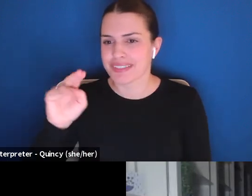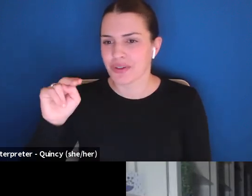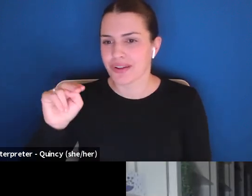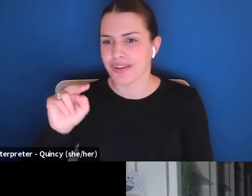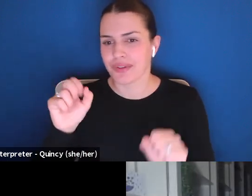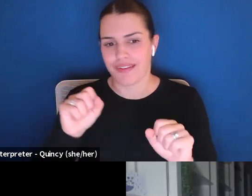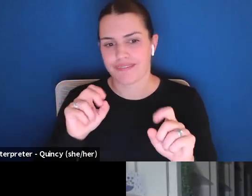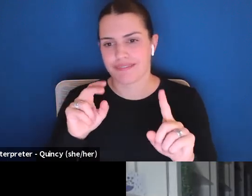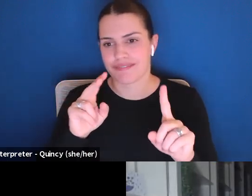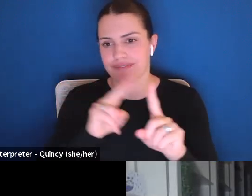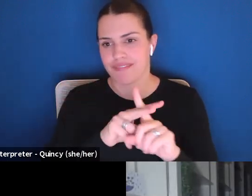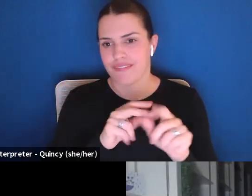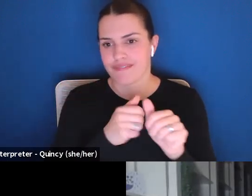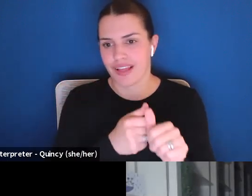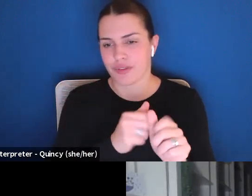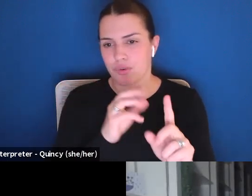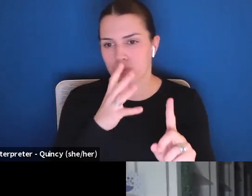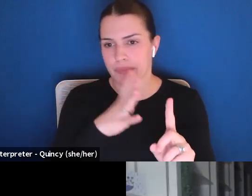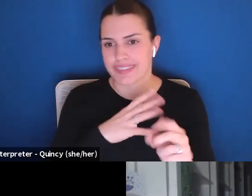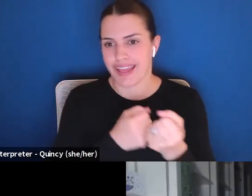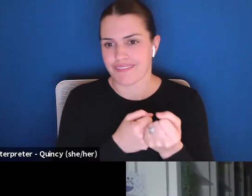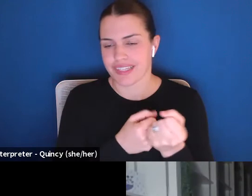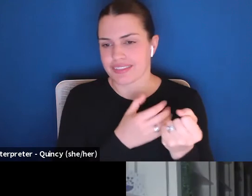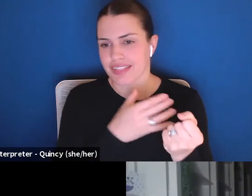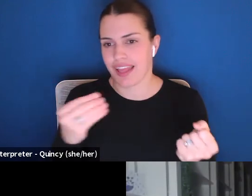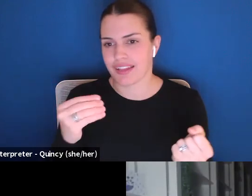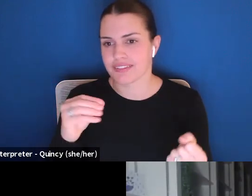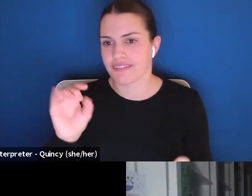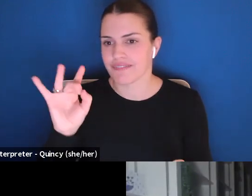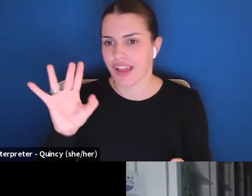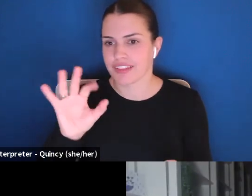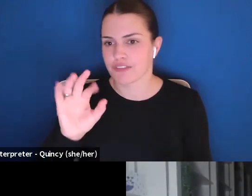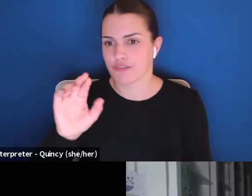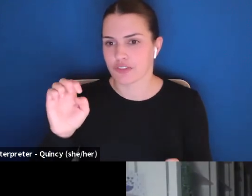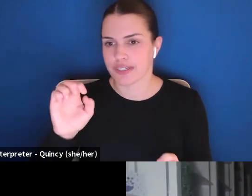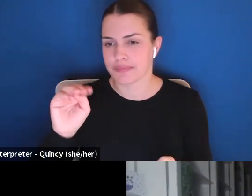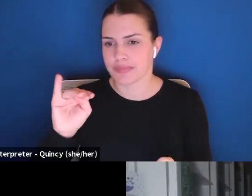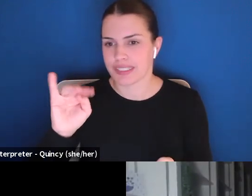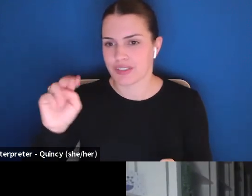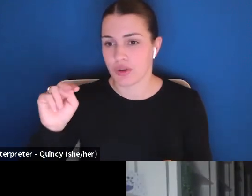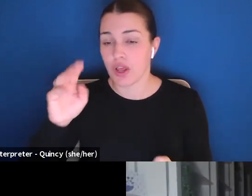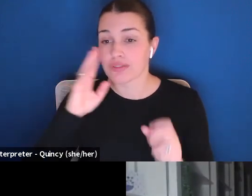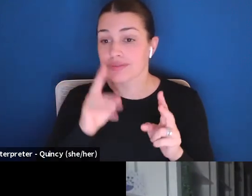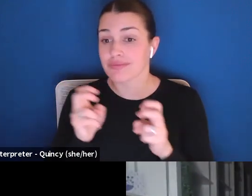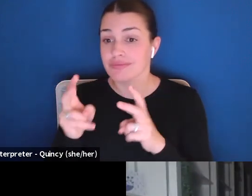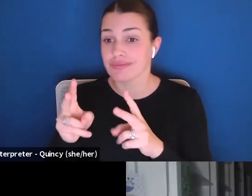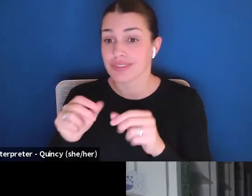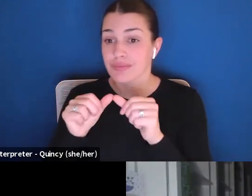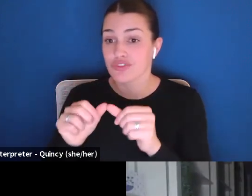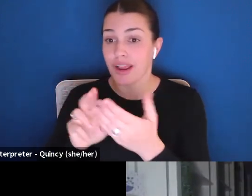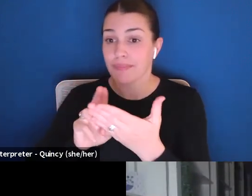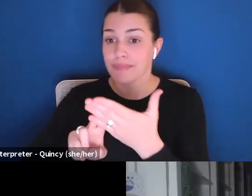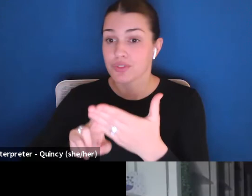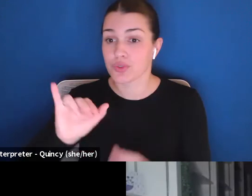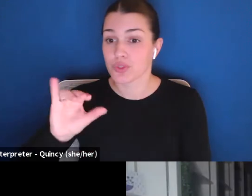well. To subscribe to our YouTube channel. We'll have this recording uploaded on there as well. Some parts